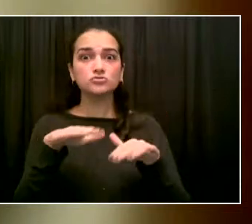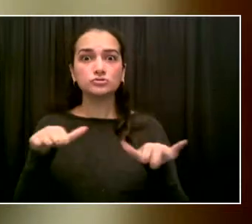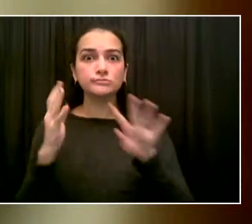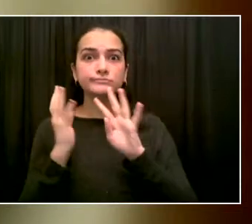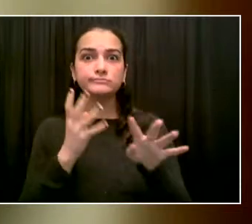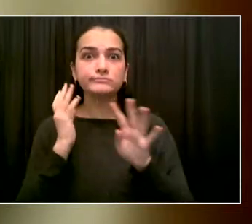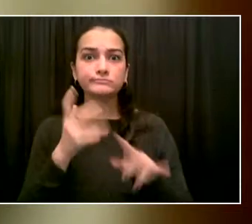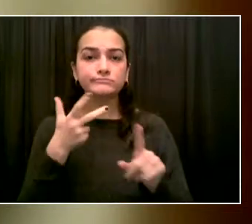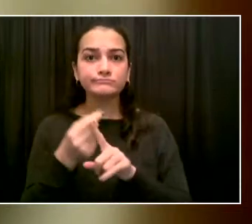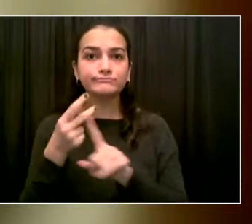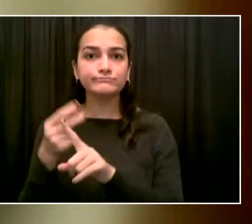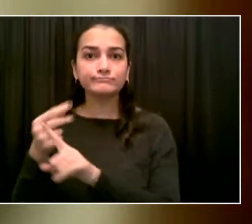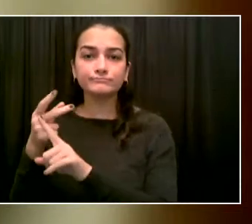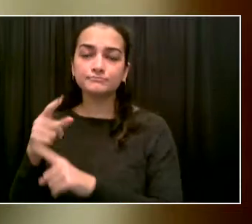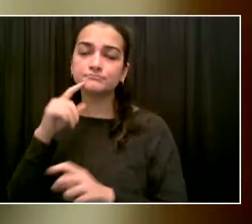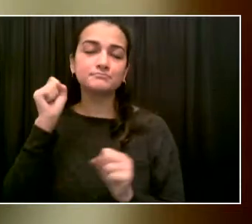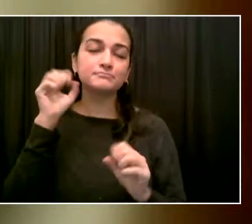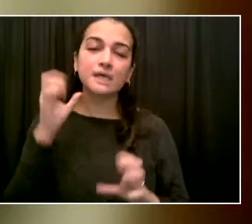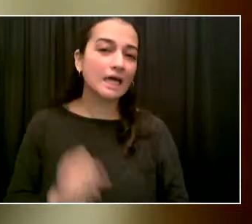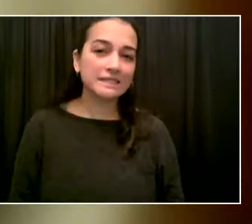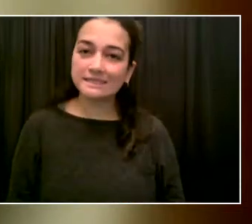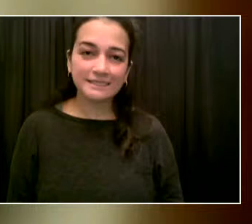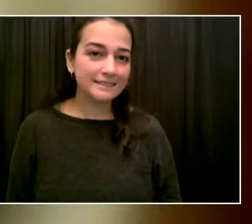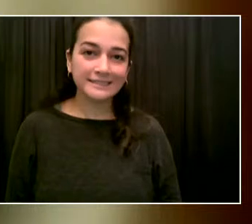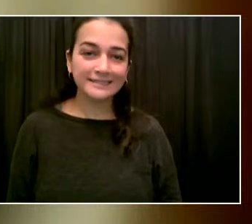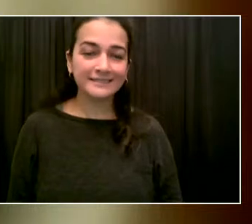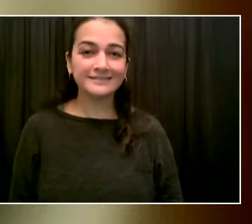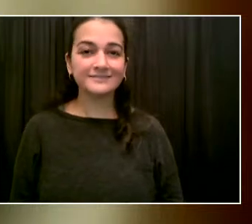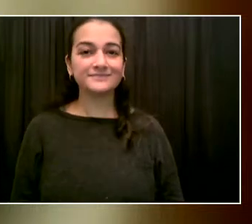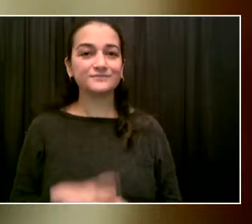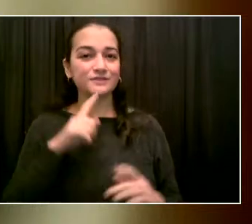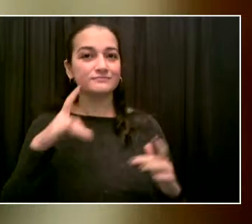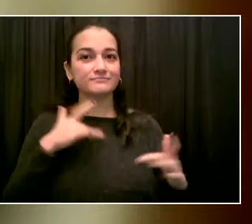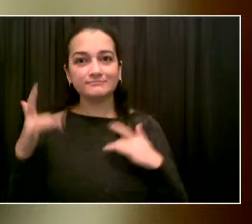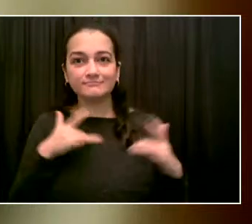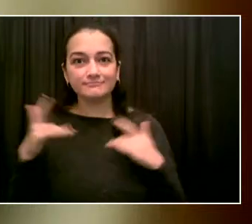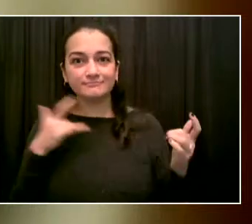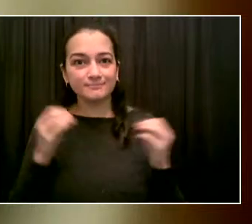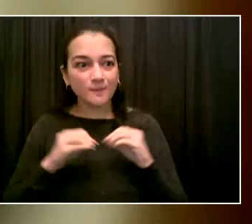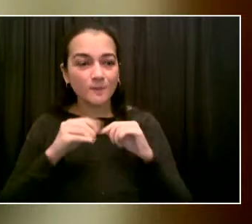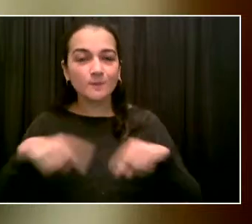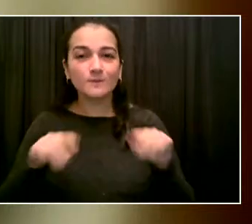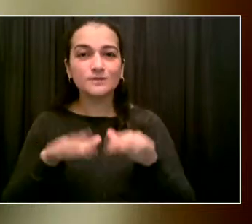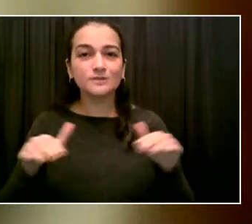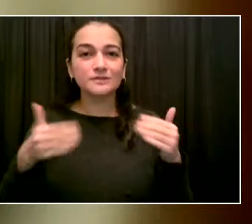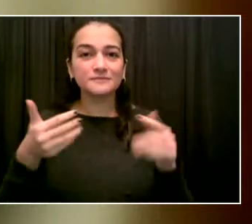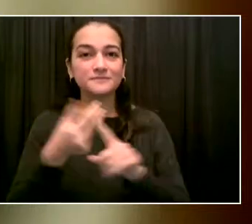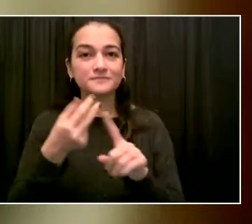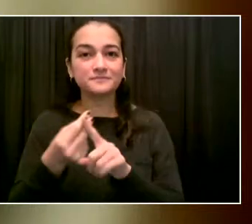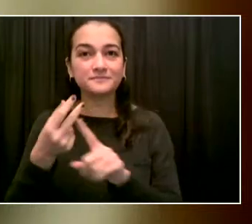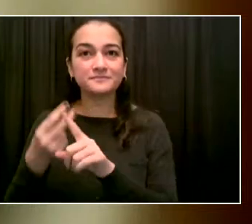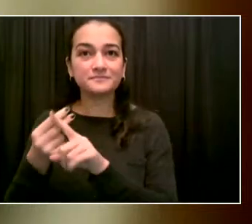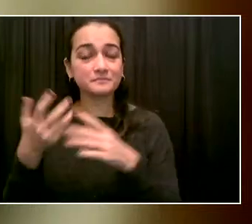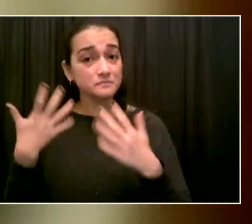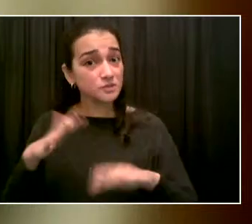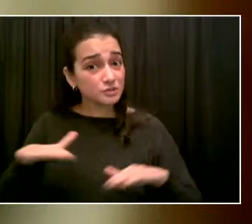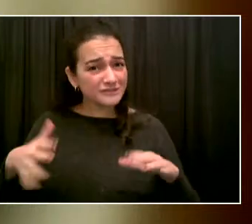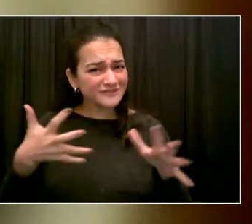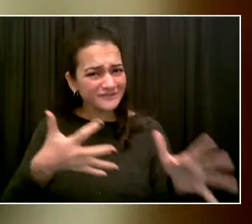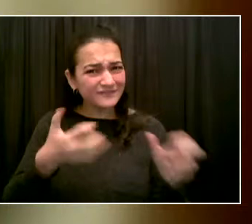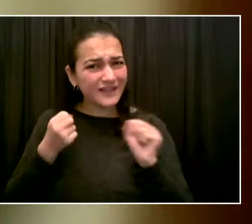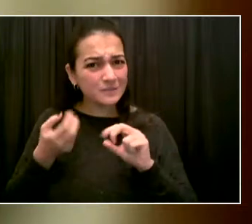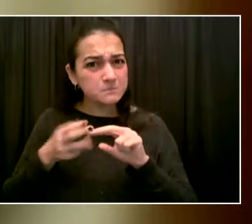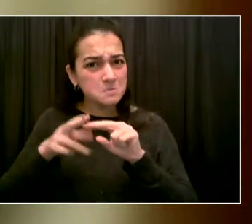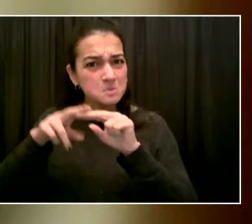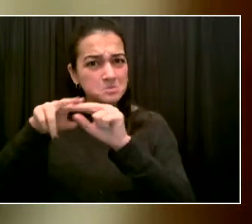enthusiasm of the kids to getting a shot. I don't know what changed in the last